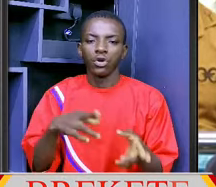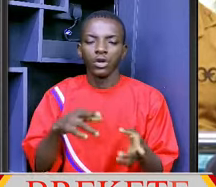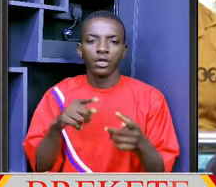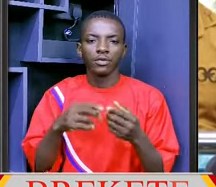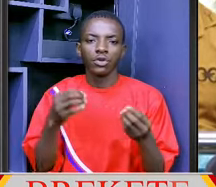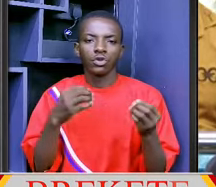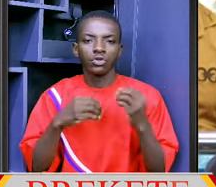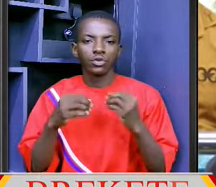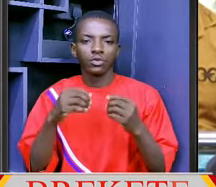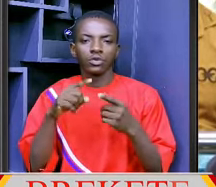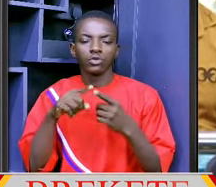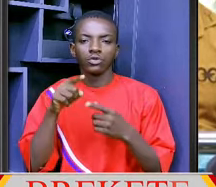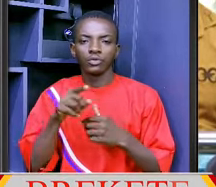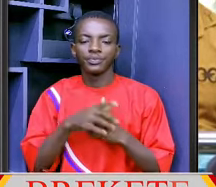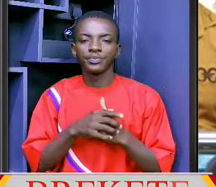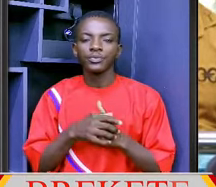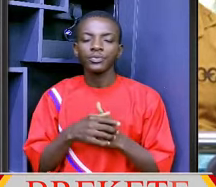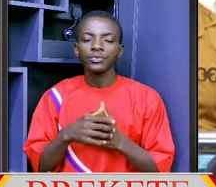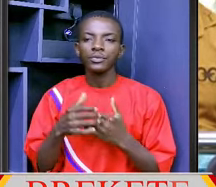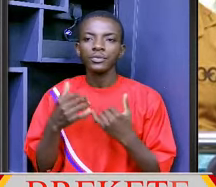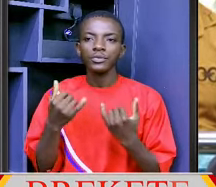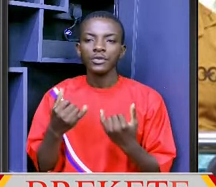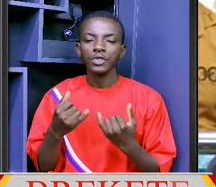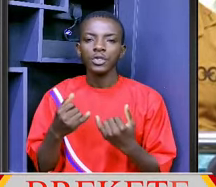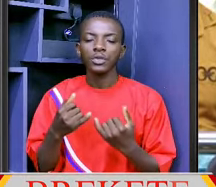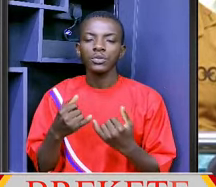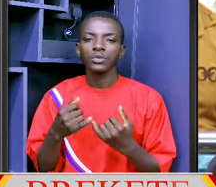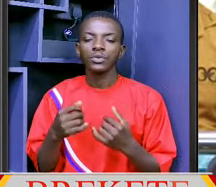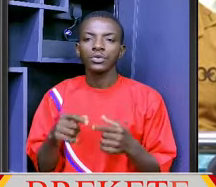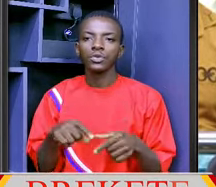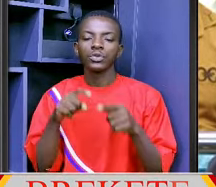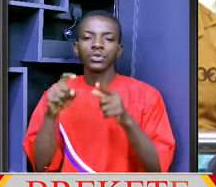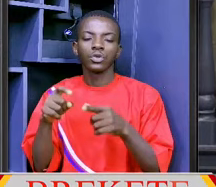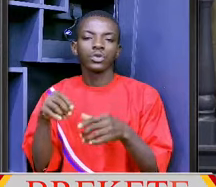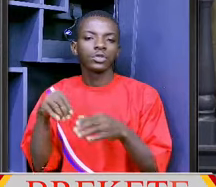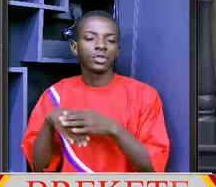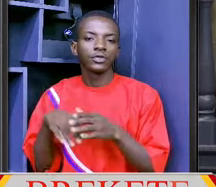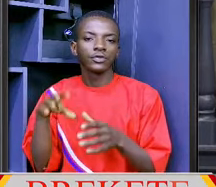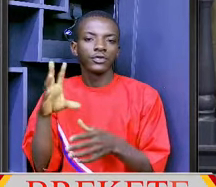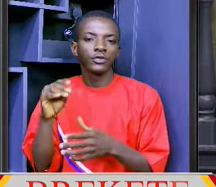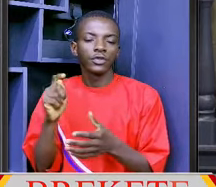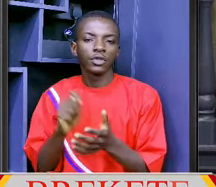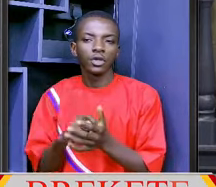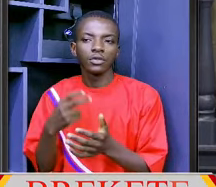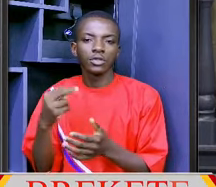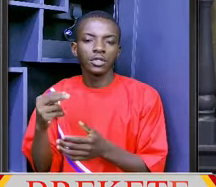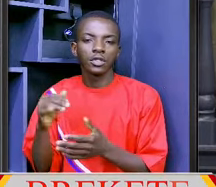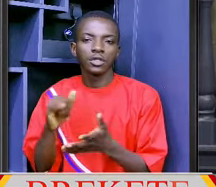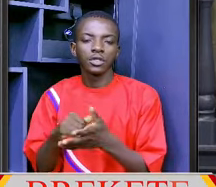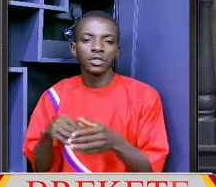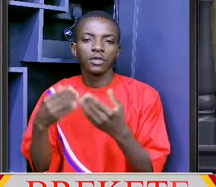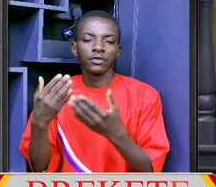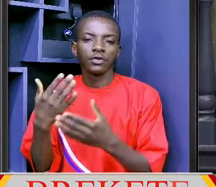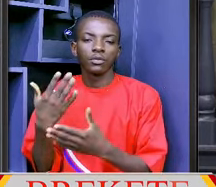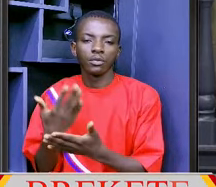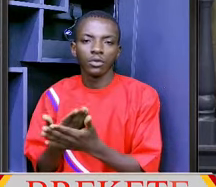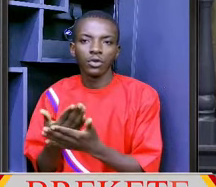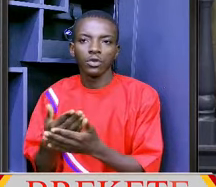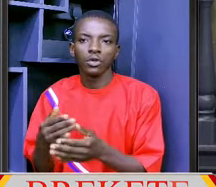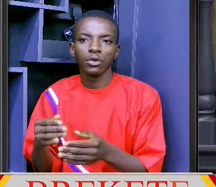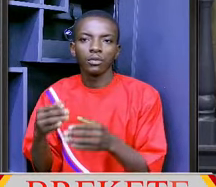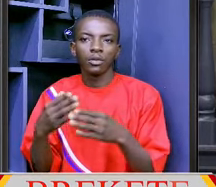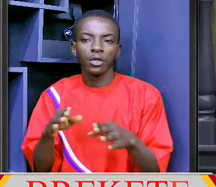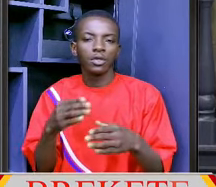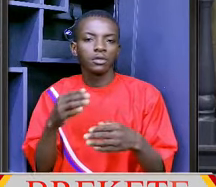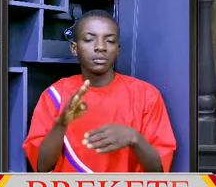been contributed. Yes, sir. Now, when I go inside this 50,000 naira where I give you cash, make on a